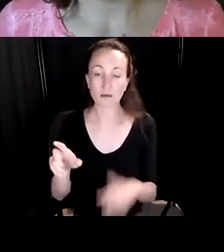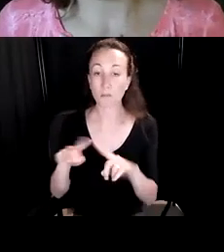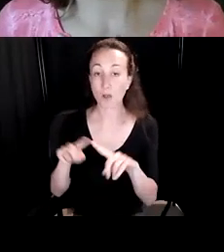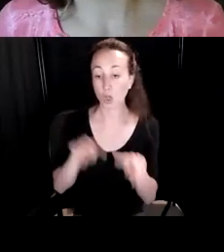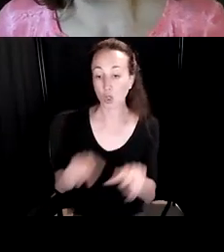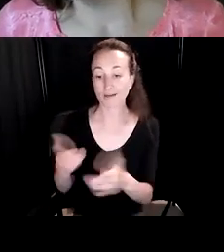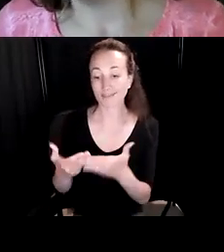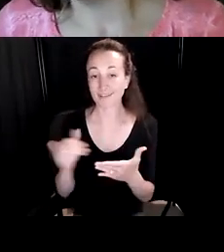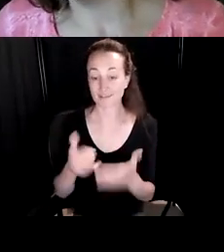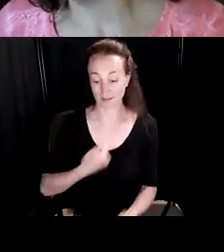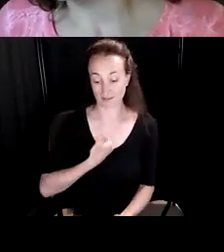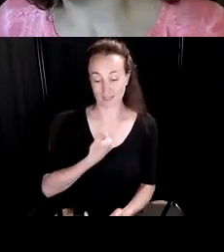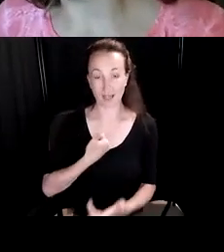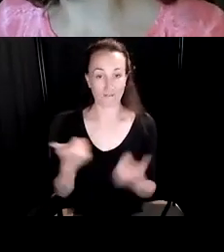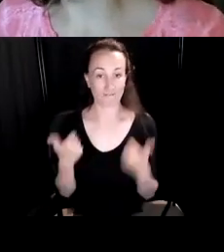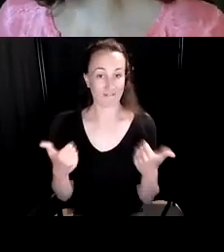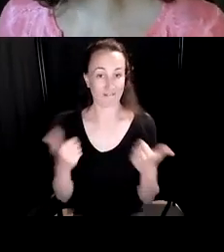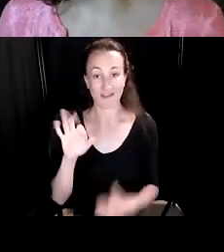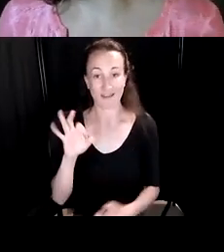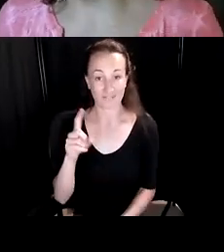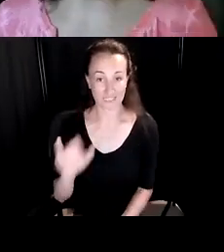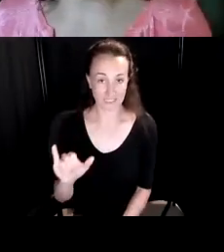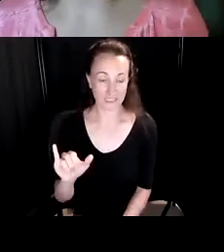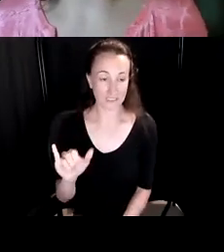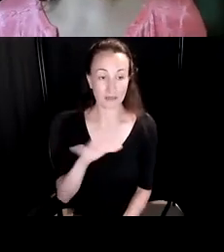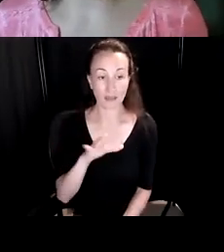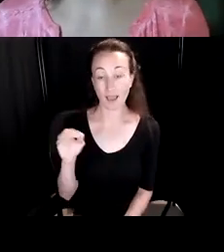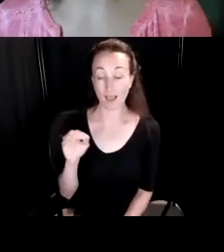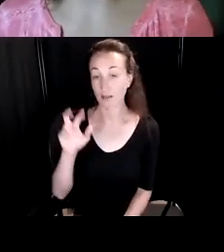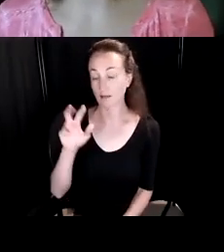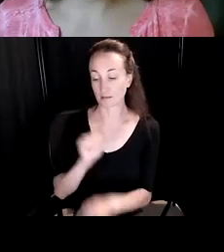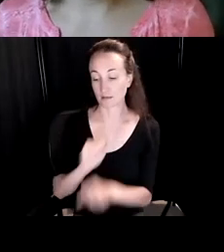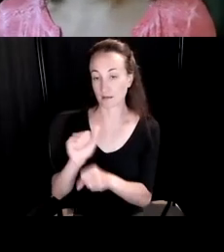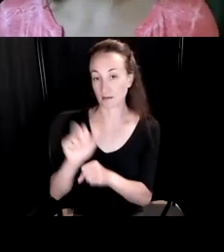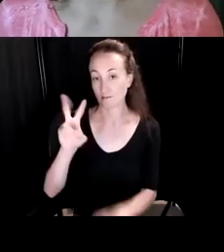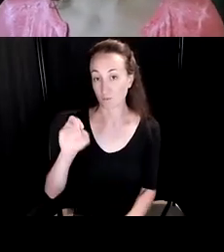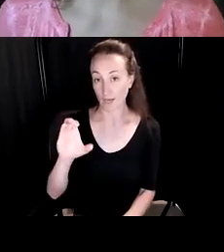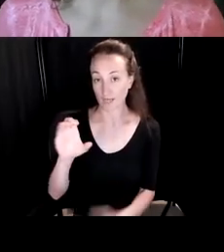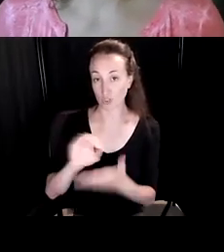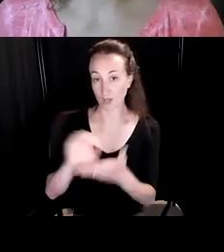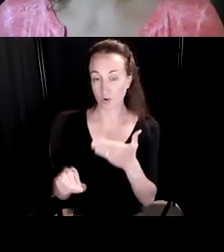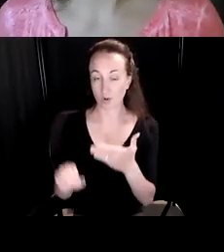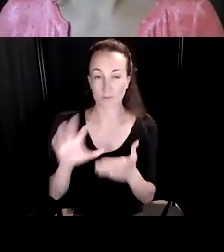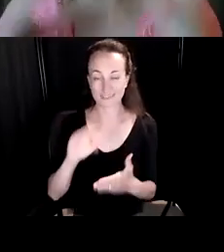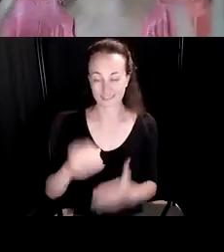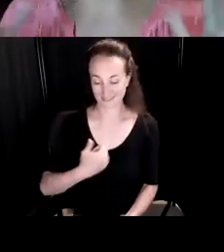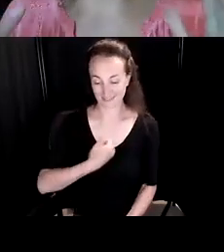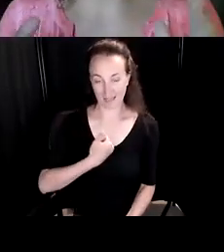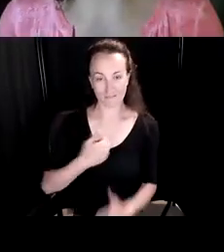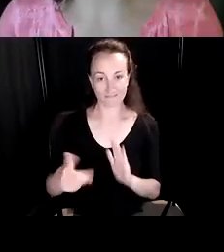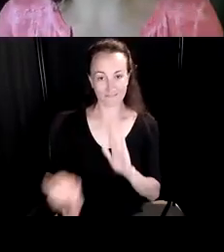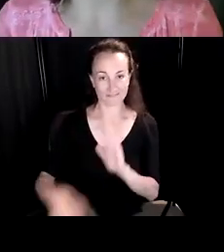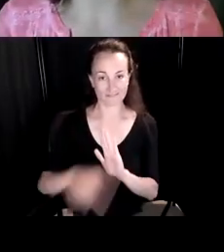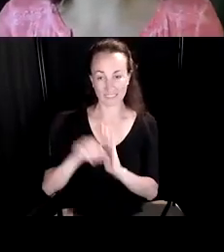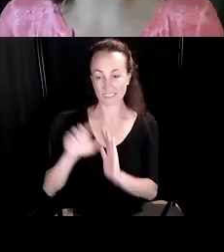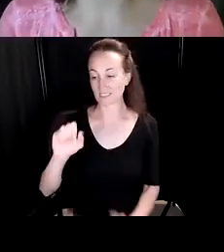self-efficacy and vocational outcomes and self-stigma, all sorts of